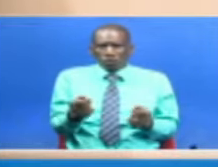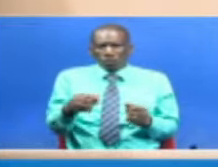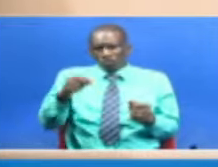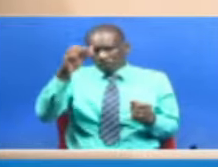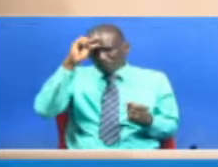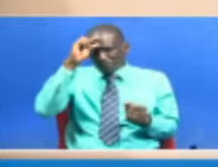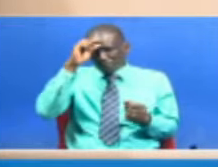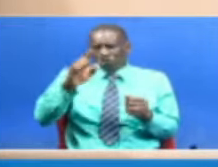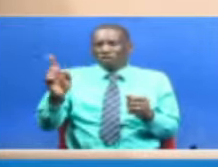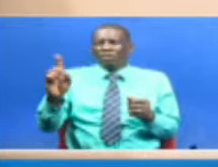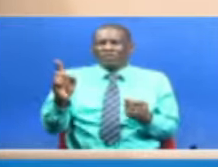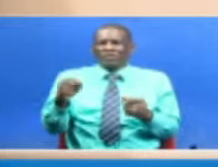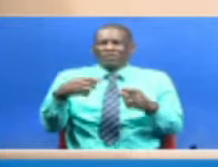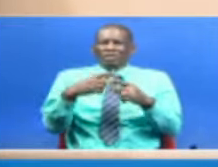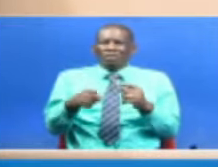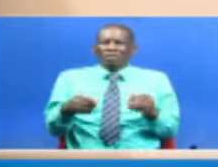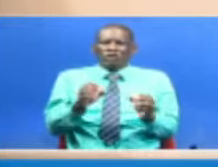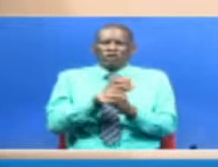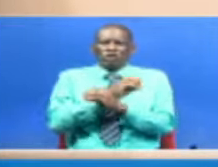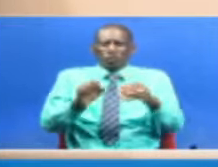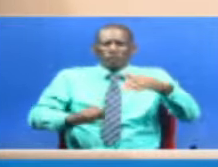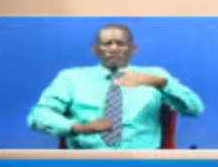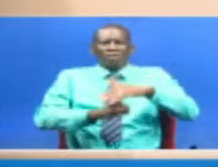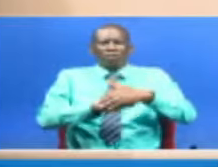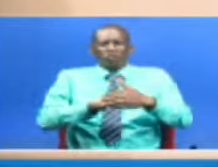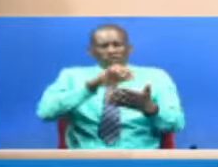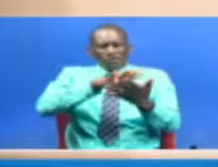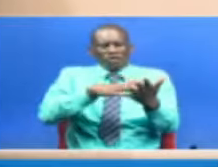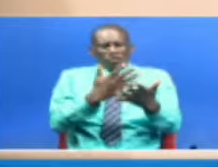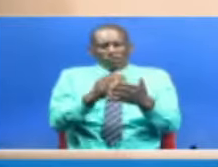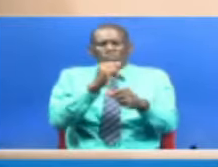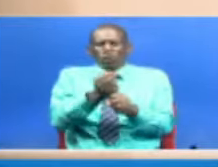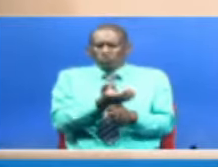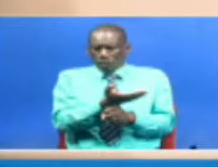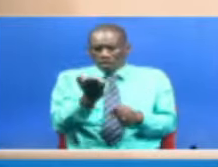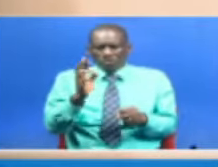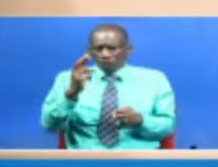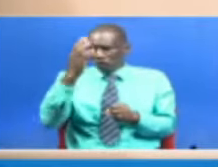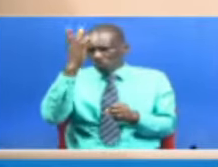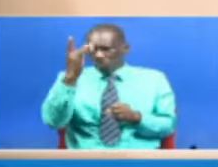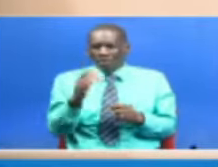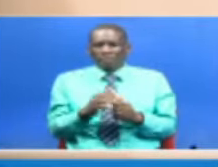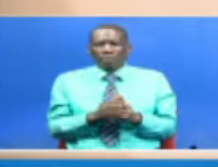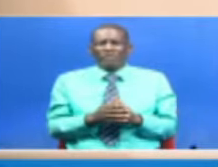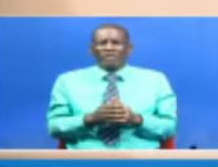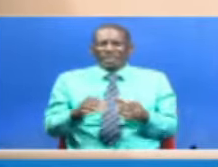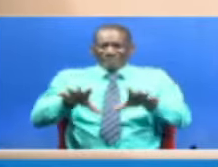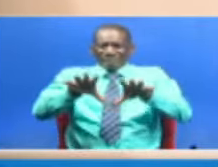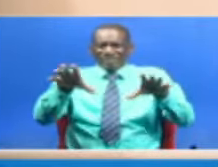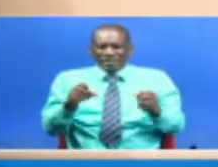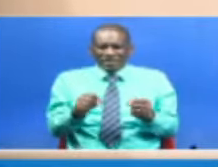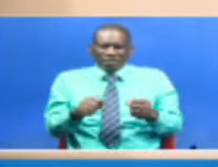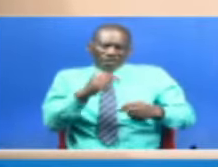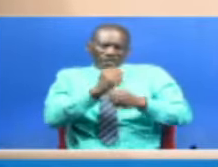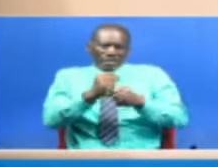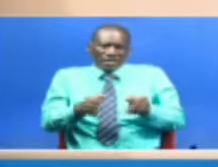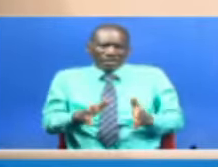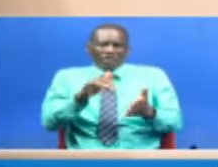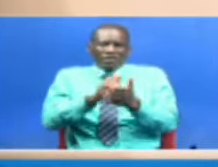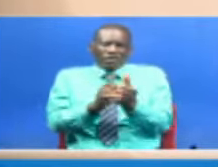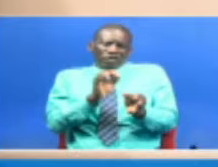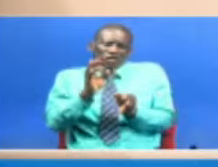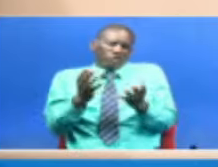or to the ministry. But there's no supportive framework for them because the system is built in a way that kama